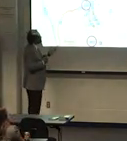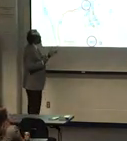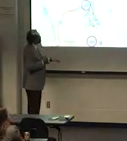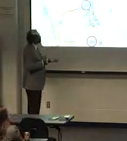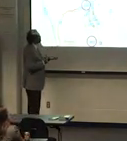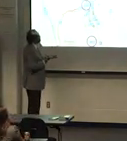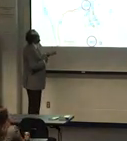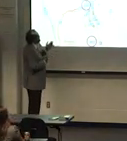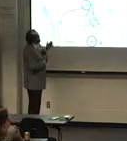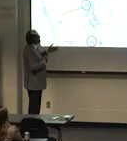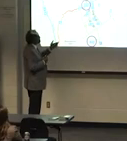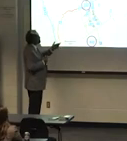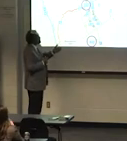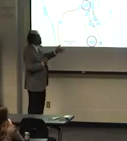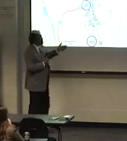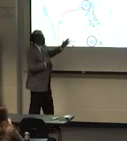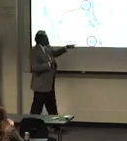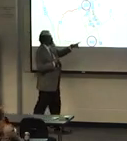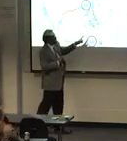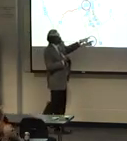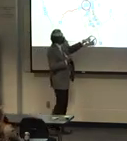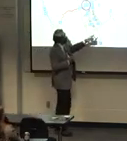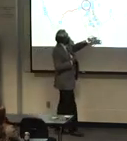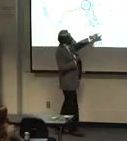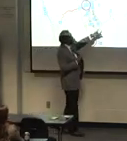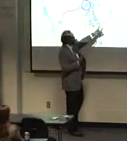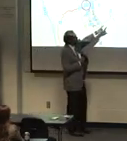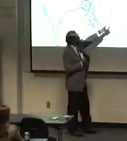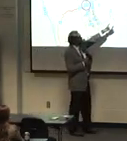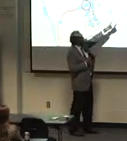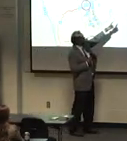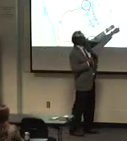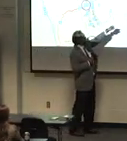of the people in our group needed to use the bathroom before catching the ferry to